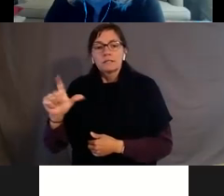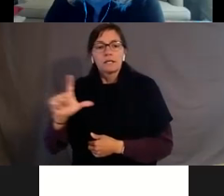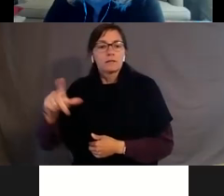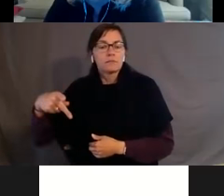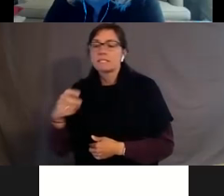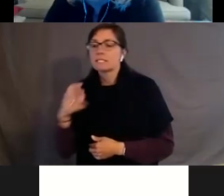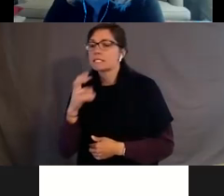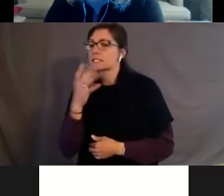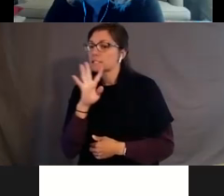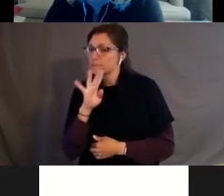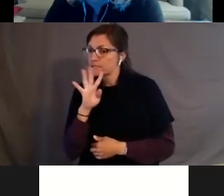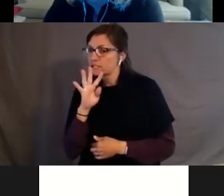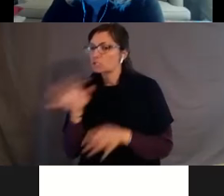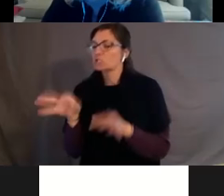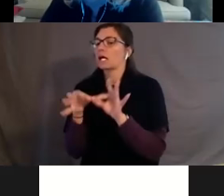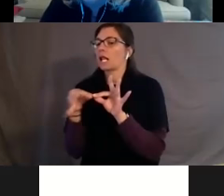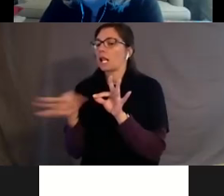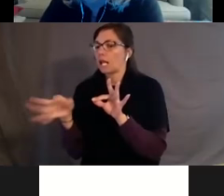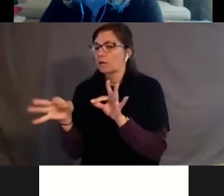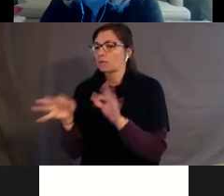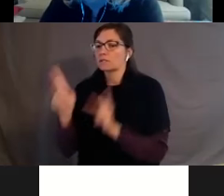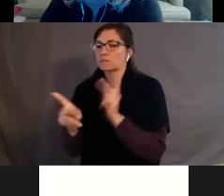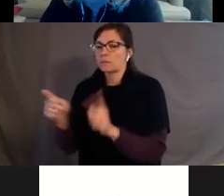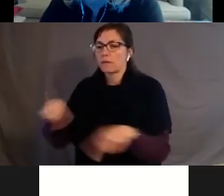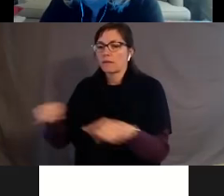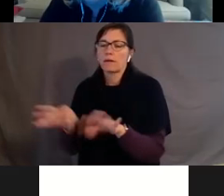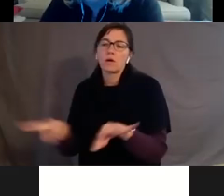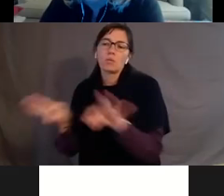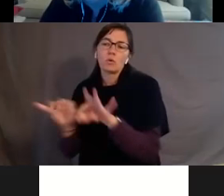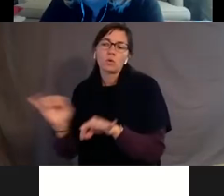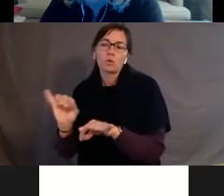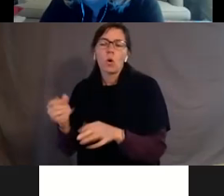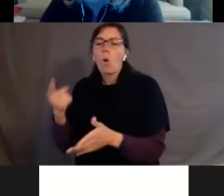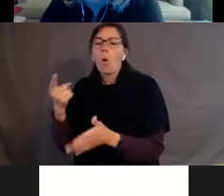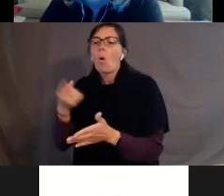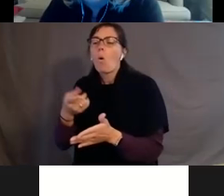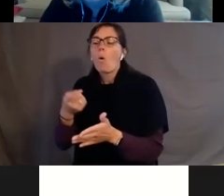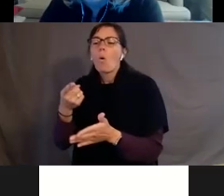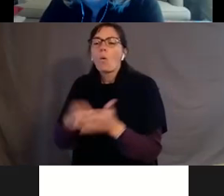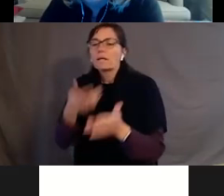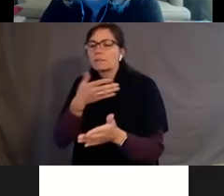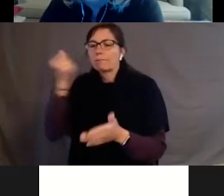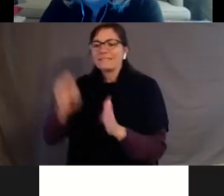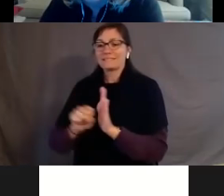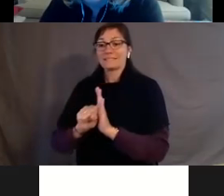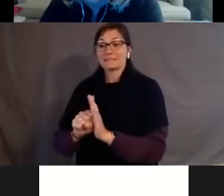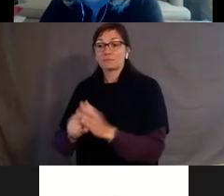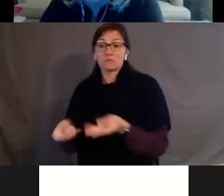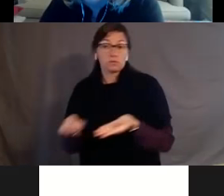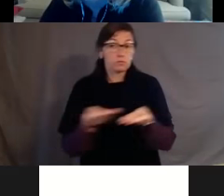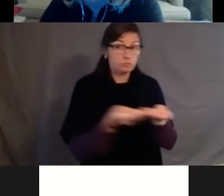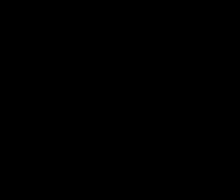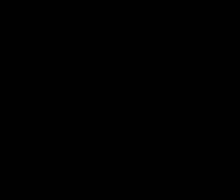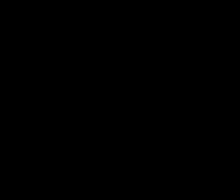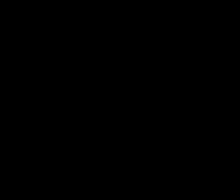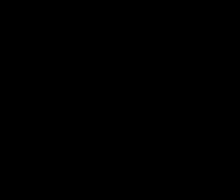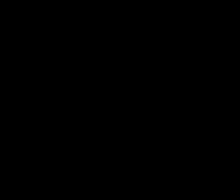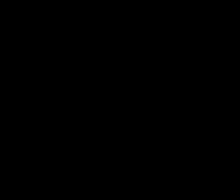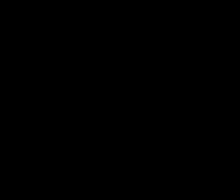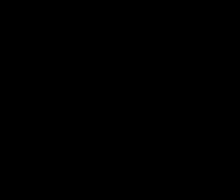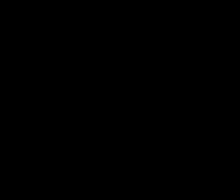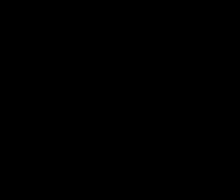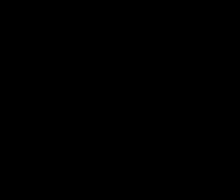critical in terms of helping decide what are the most appropriate symbols And then the others that I mentioned are really helpful in terms of